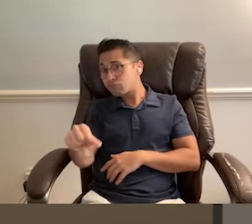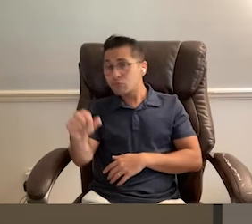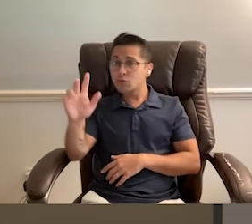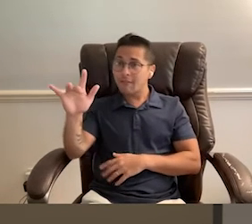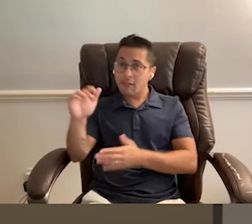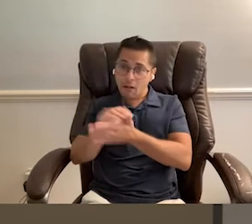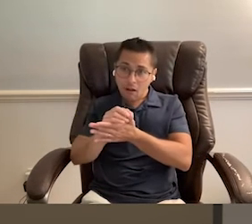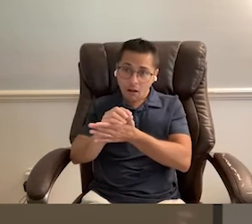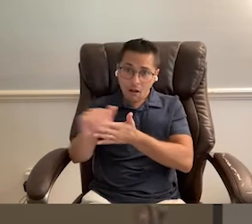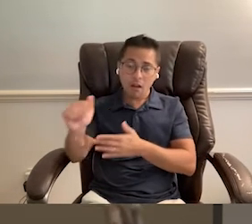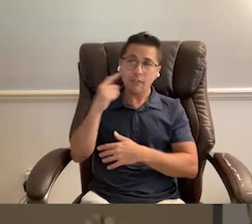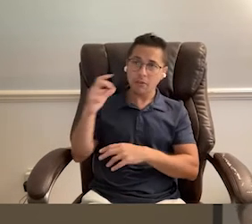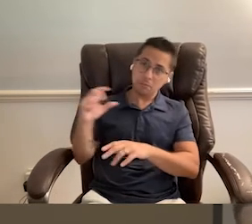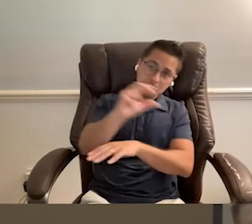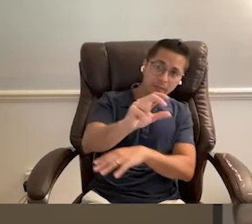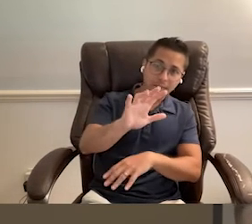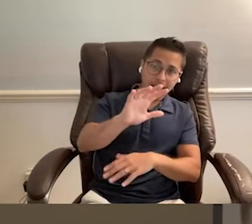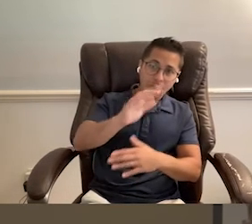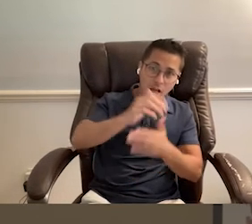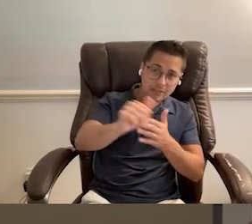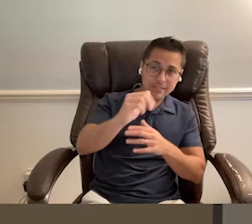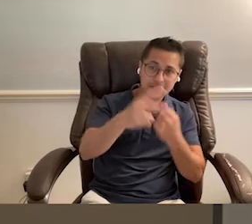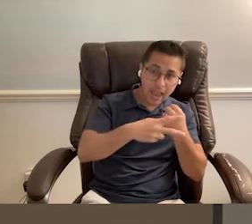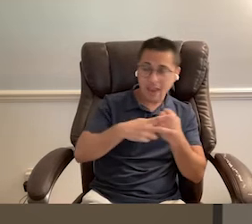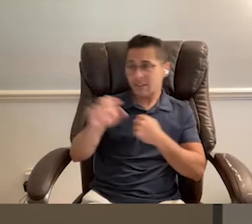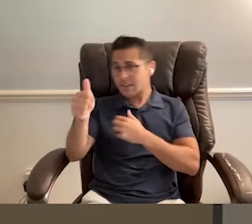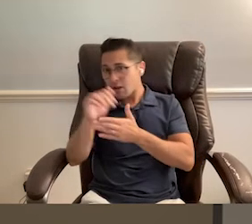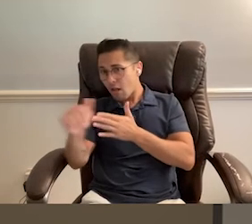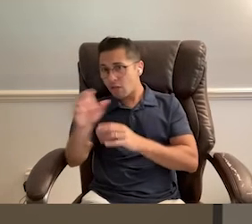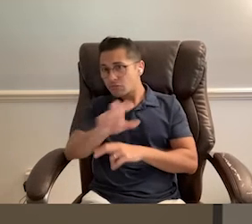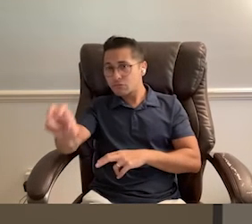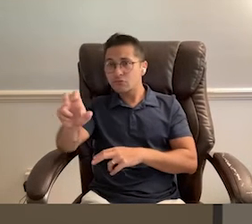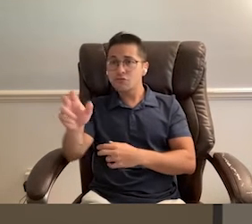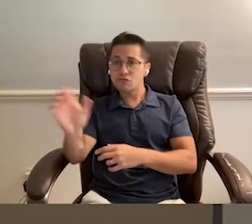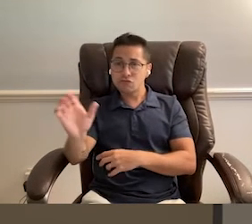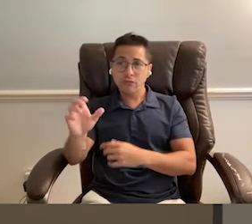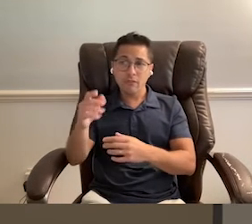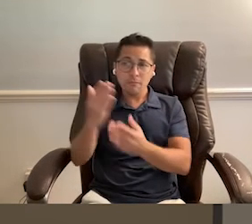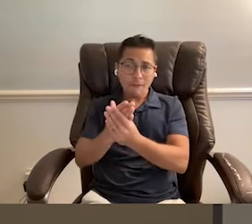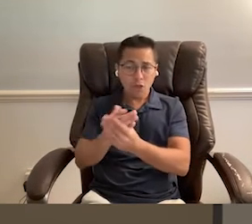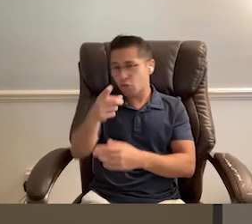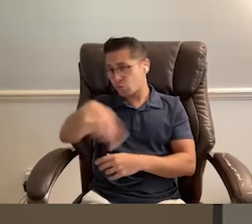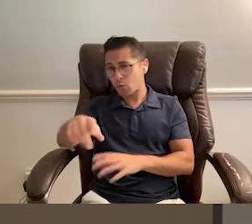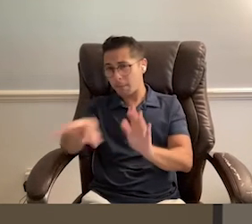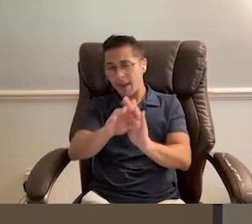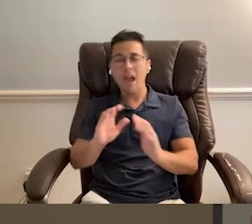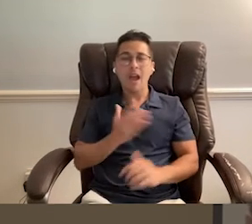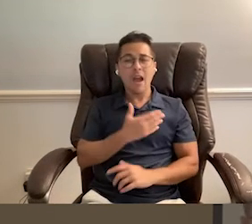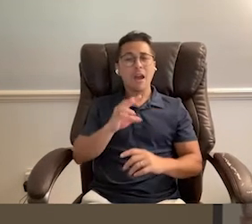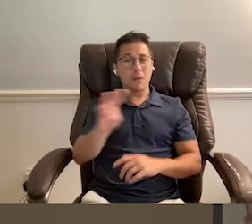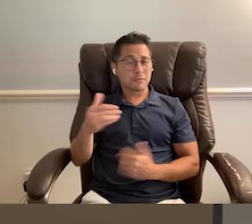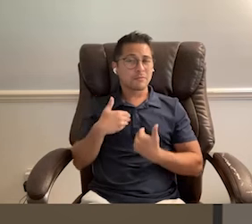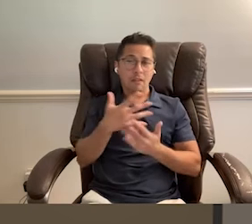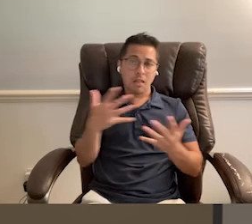in savings? Do I want to put $10 in my conservative portfolio? You get to choose. And our website has a ton more information to give you all the